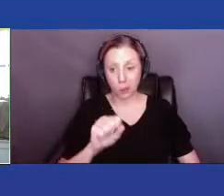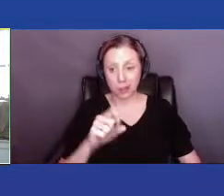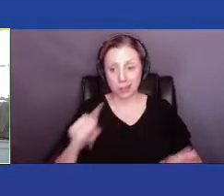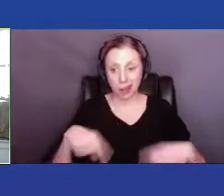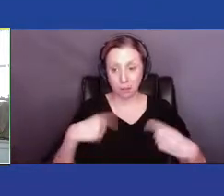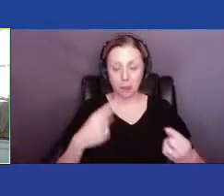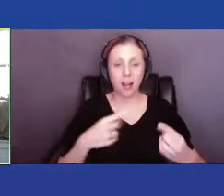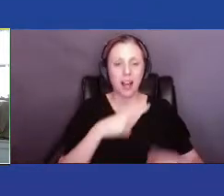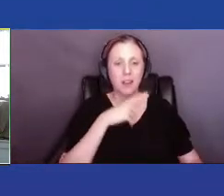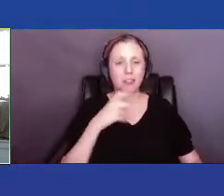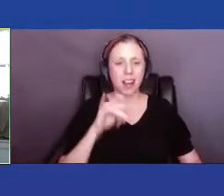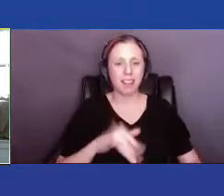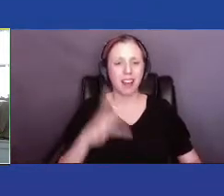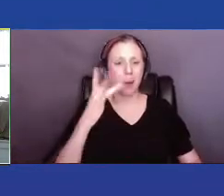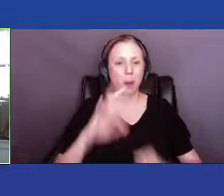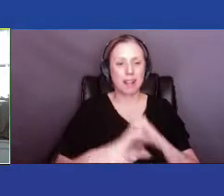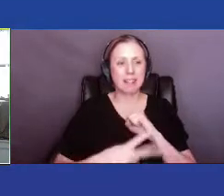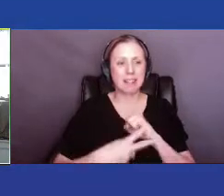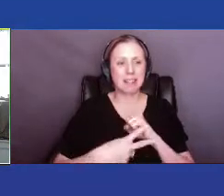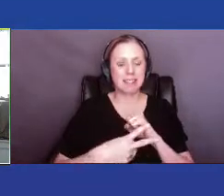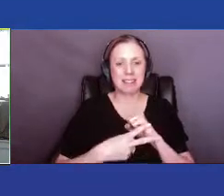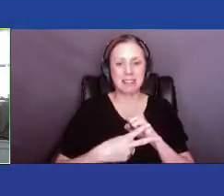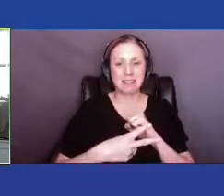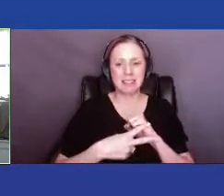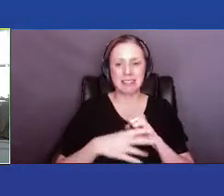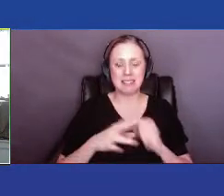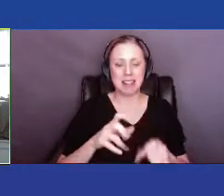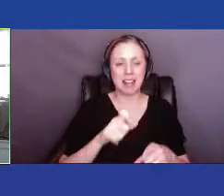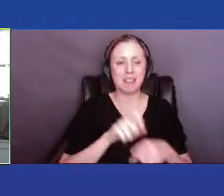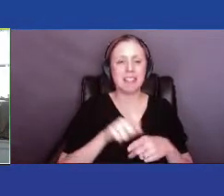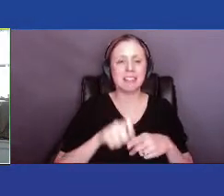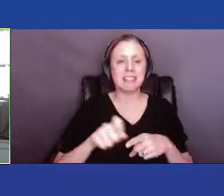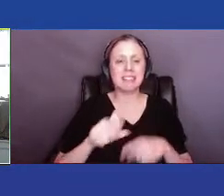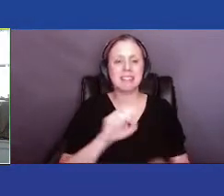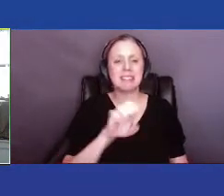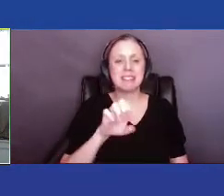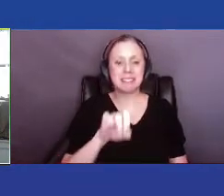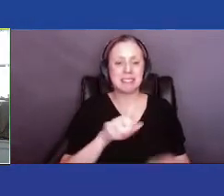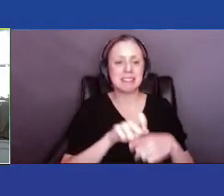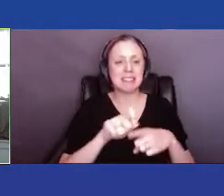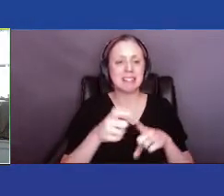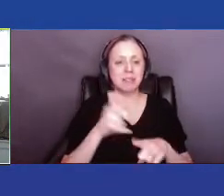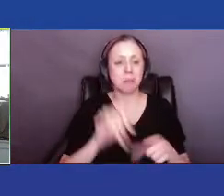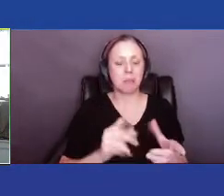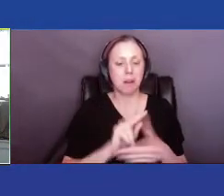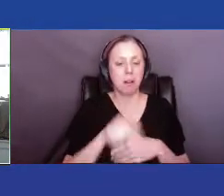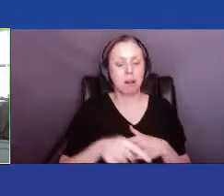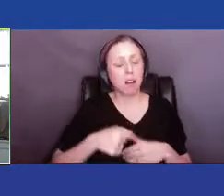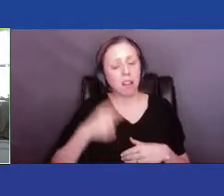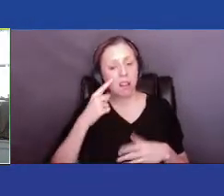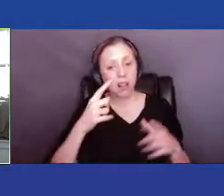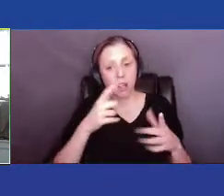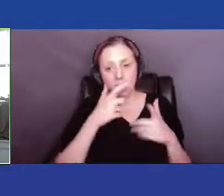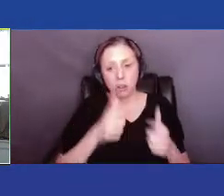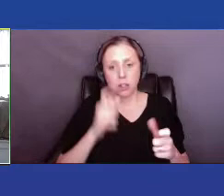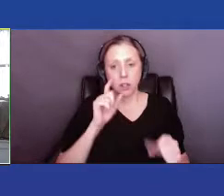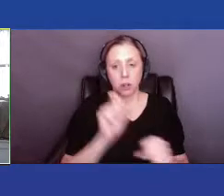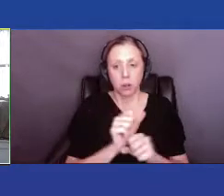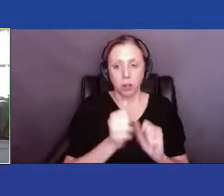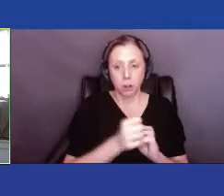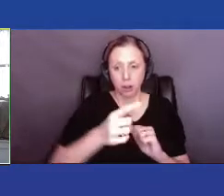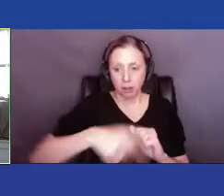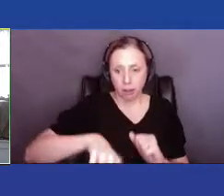was drying to save the seed. I've been storing seed from these plants. And I think that it's been very interesting to work with them